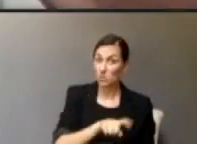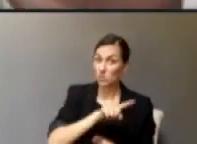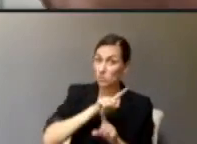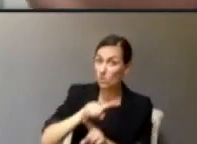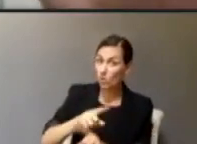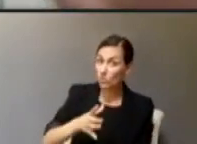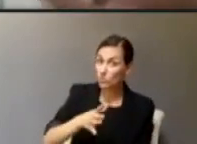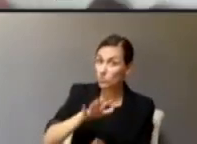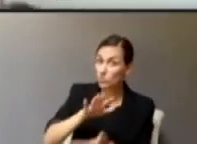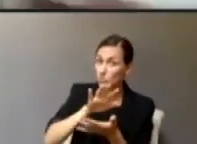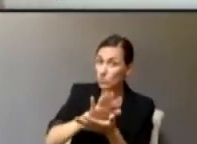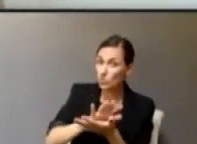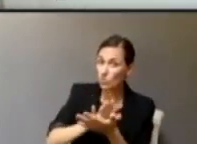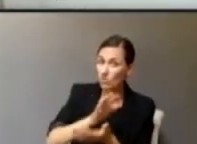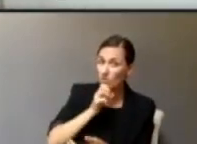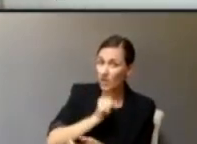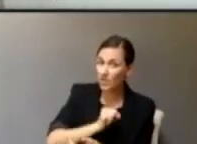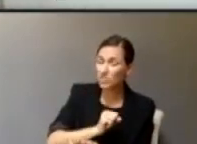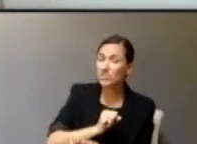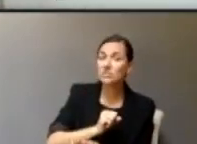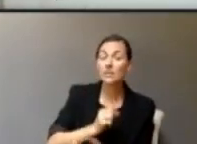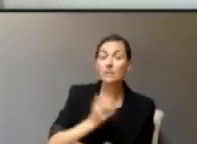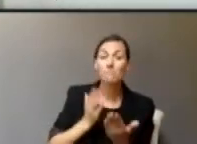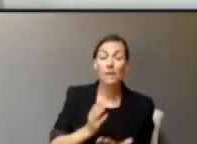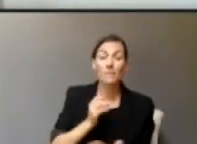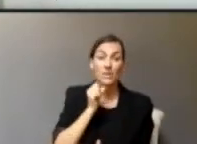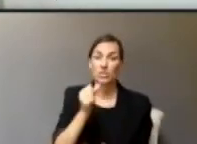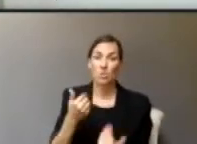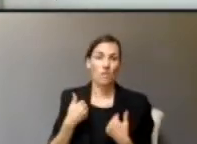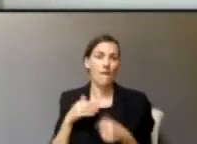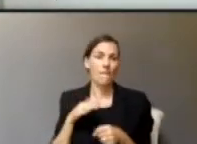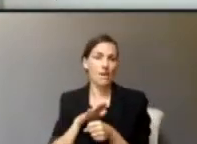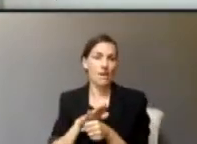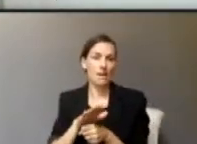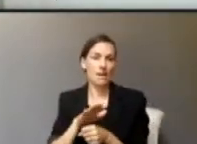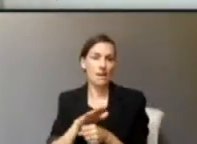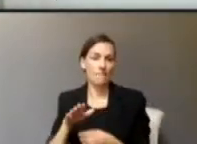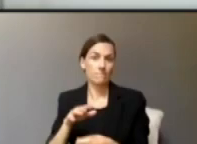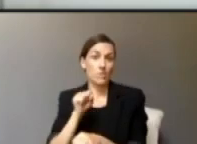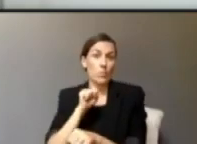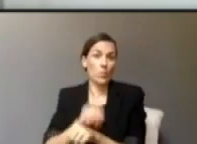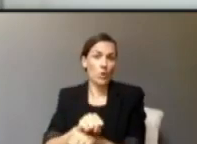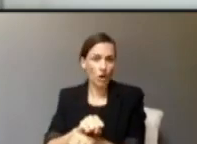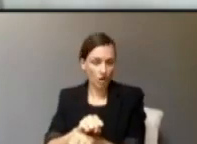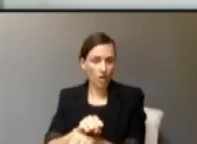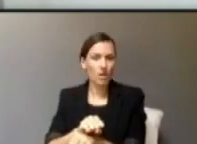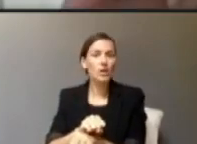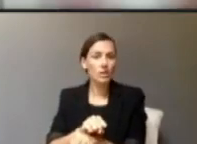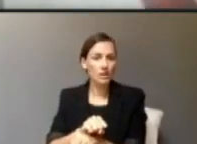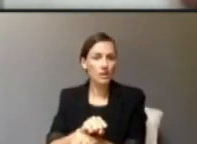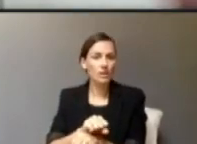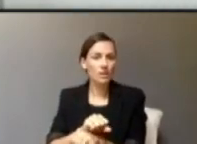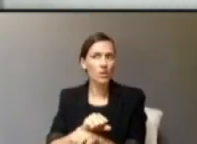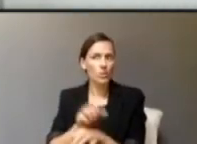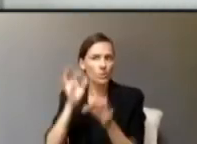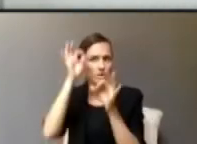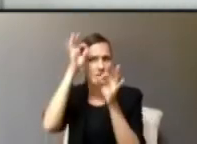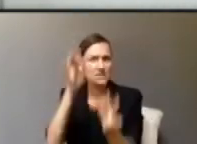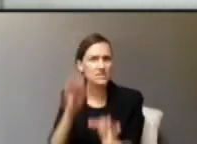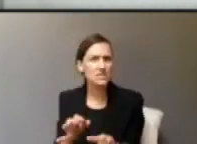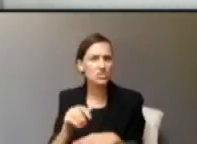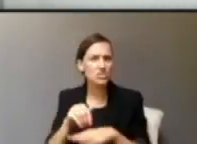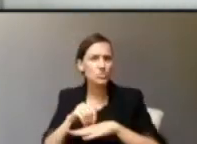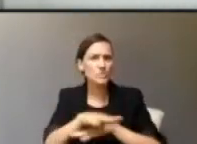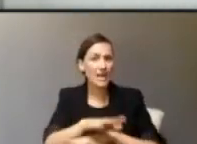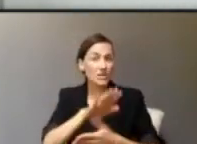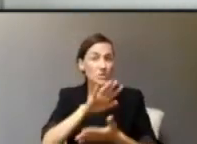either employed at a base level or underemployed. How does this impact the decision to send people back to school?